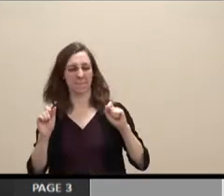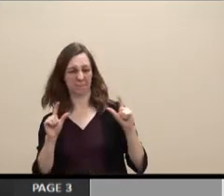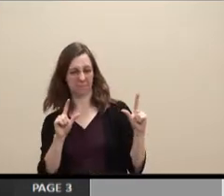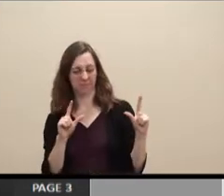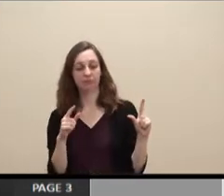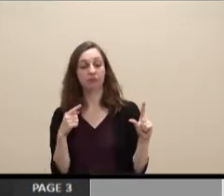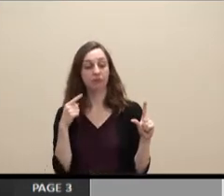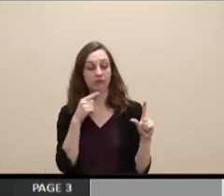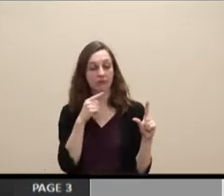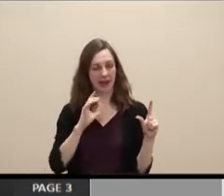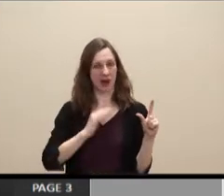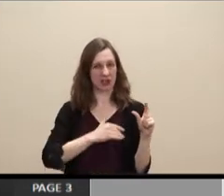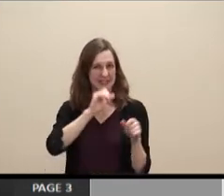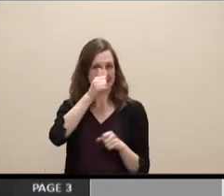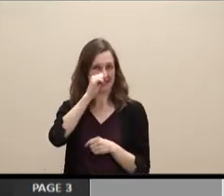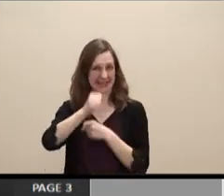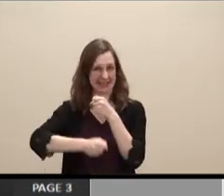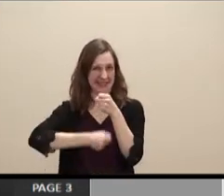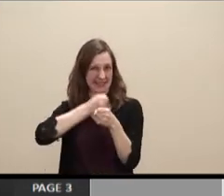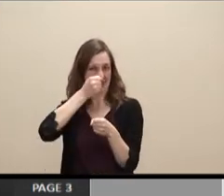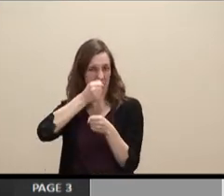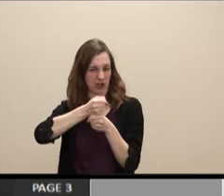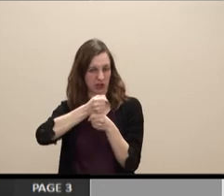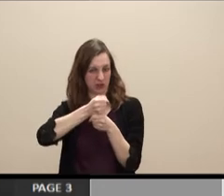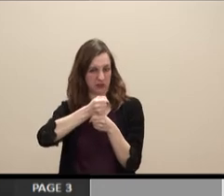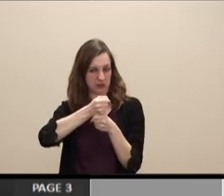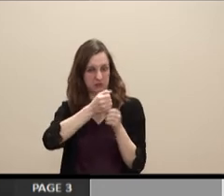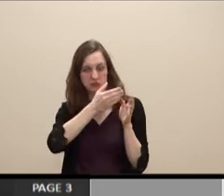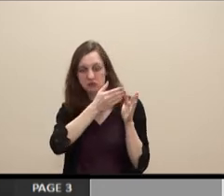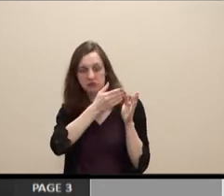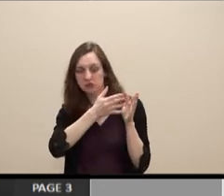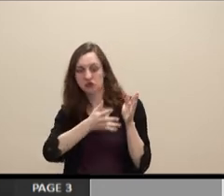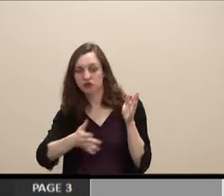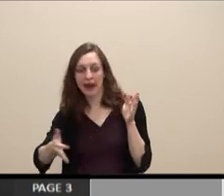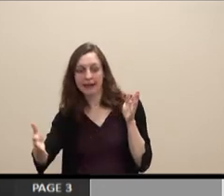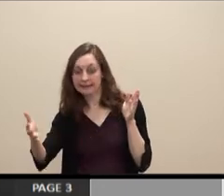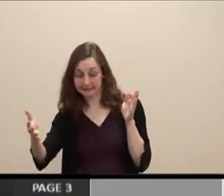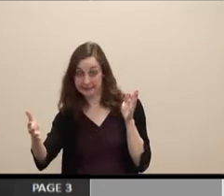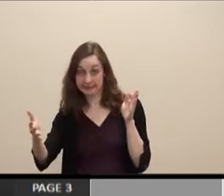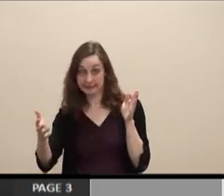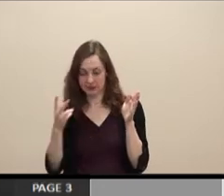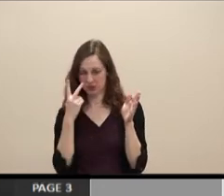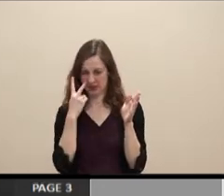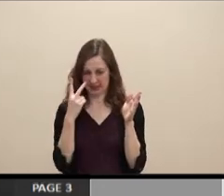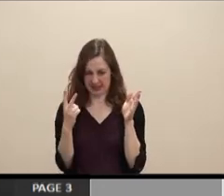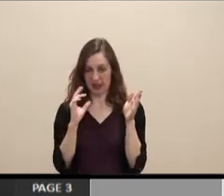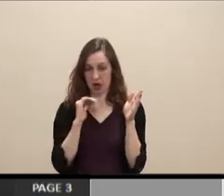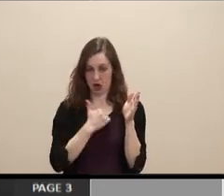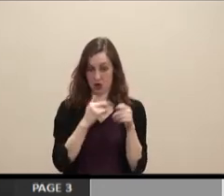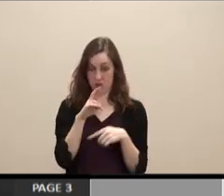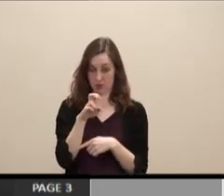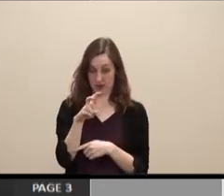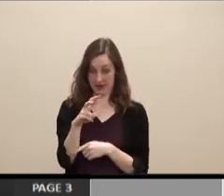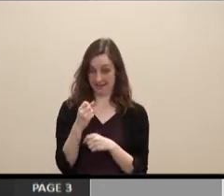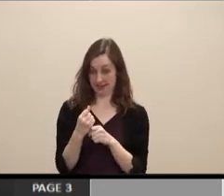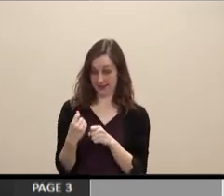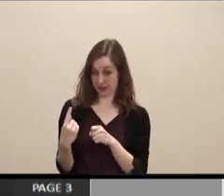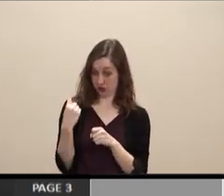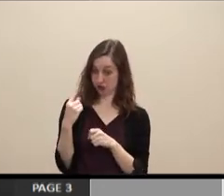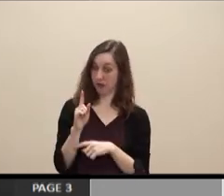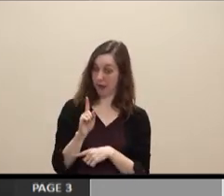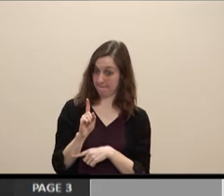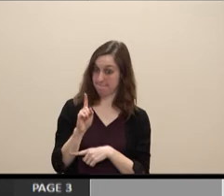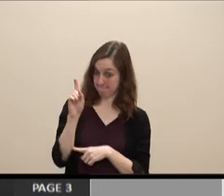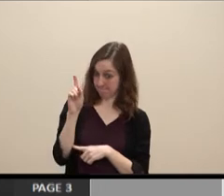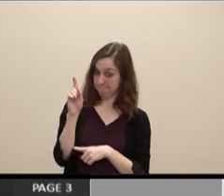This is kind of our 10-year trend of our revenues and expenditures. As you can see, our revenues last year did trend